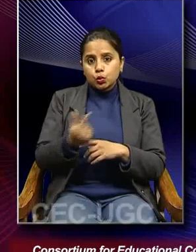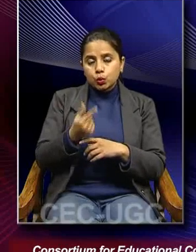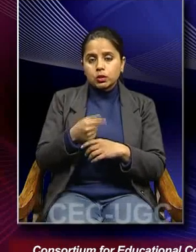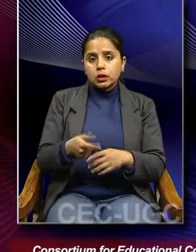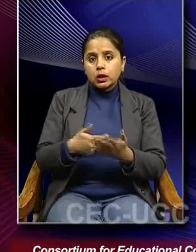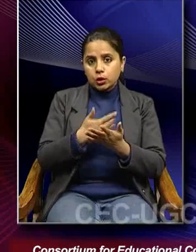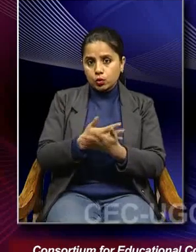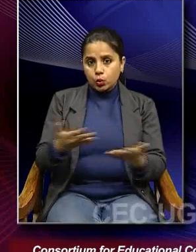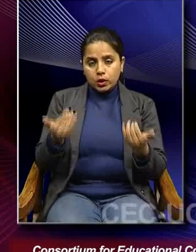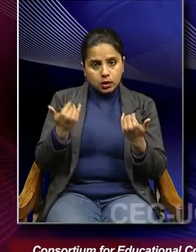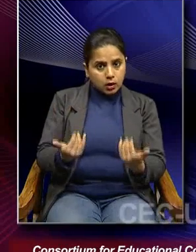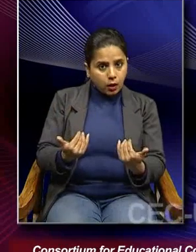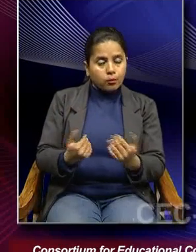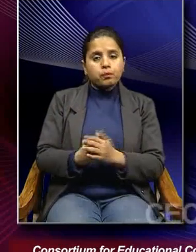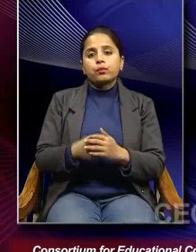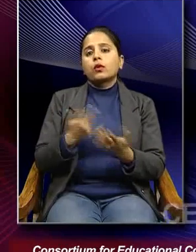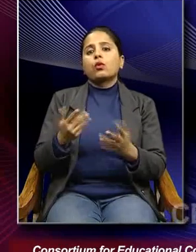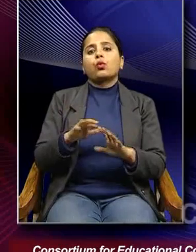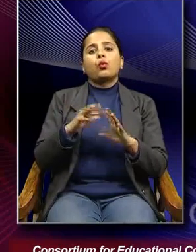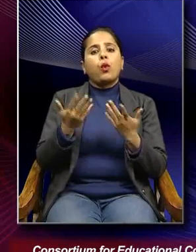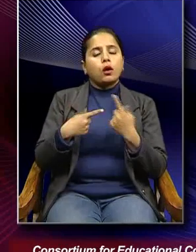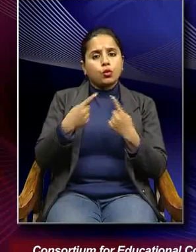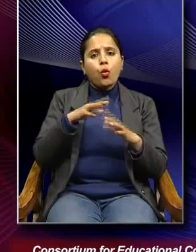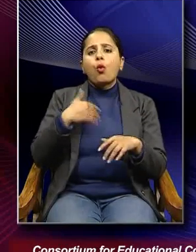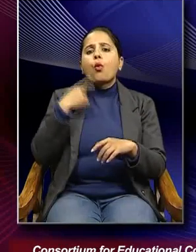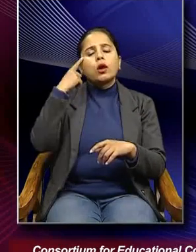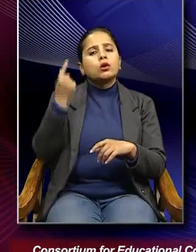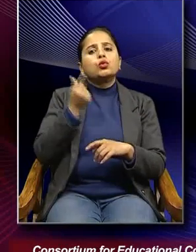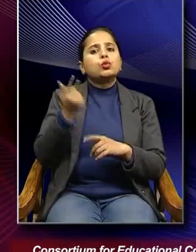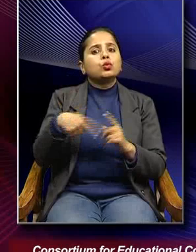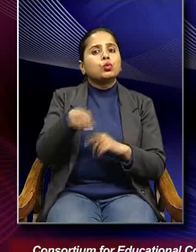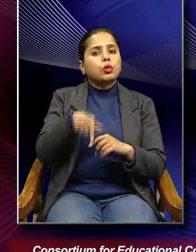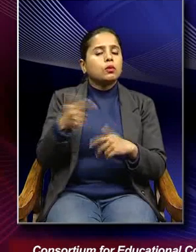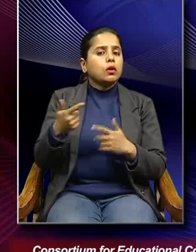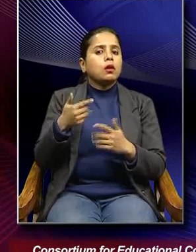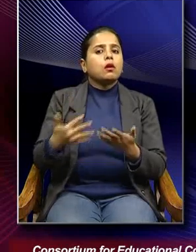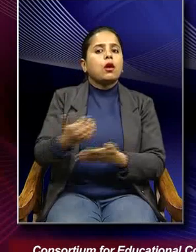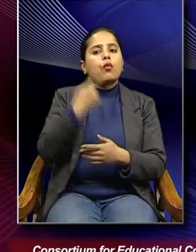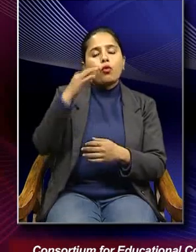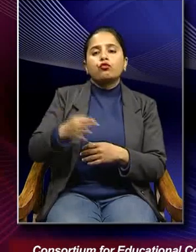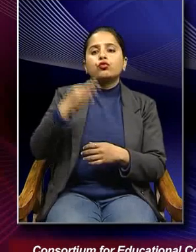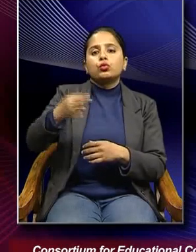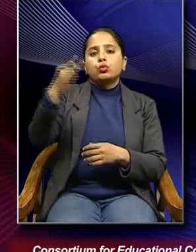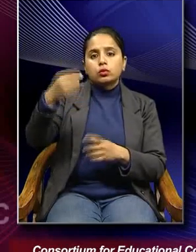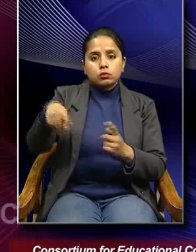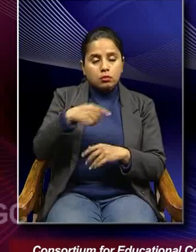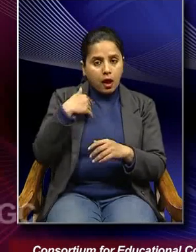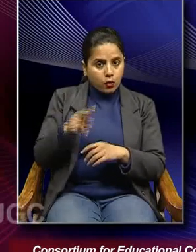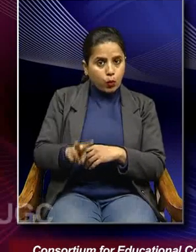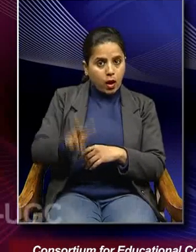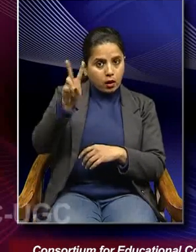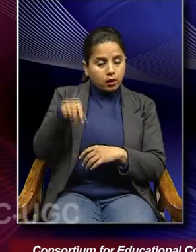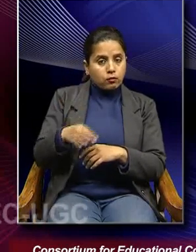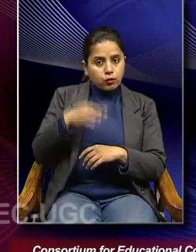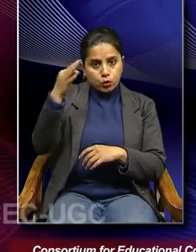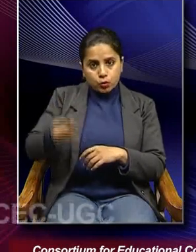in the present world, or we are talking about the consumption of resources for the future generation. Are we valuing the future